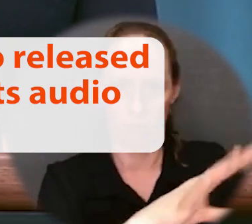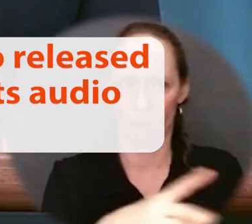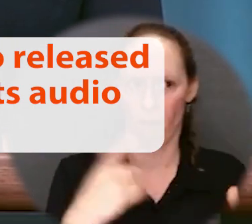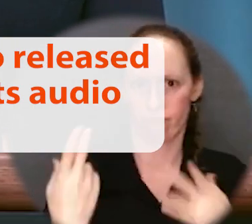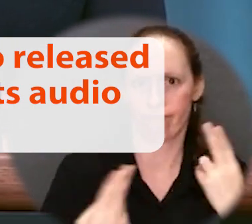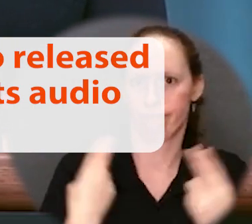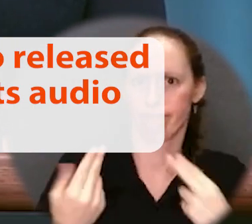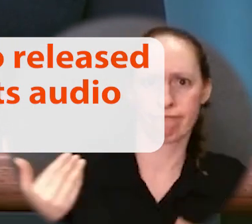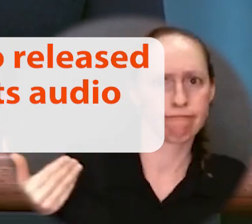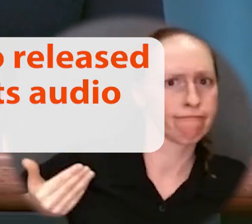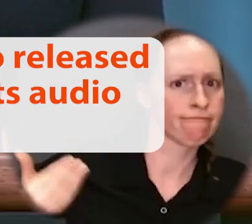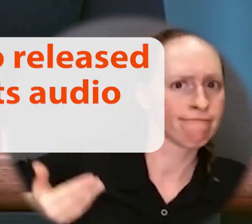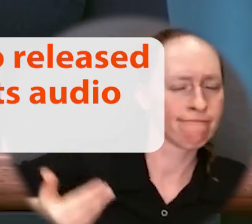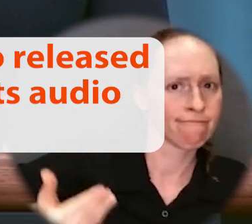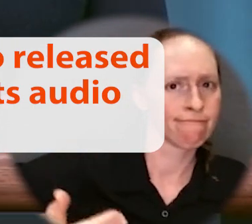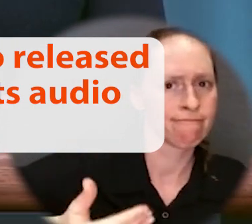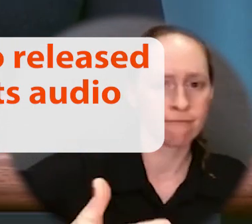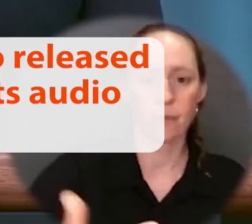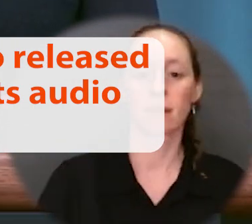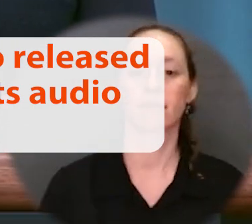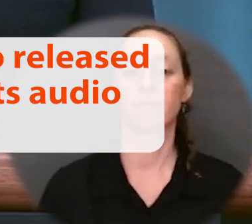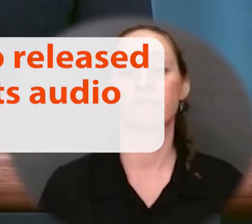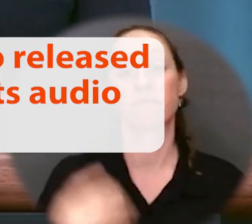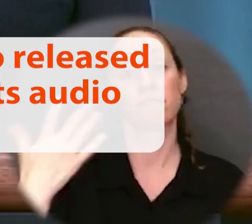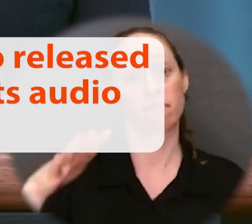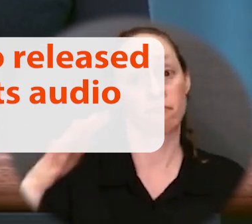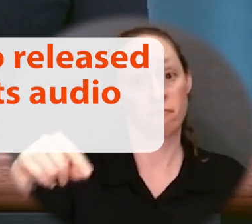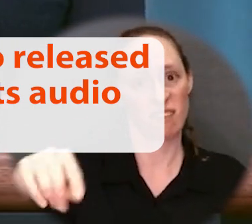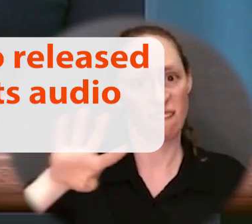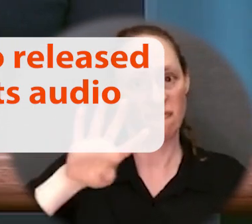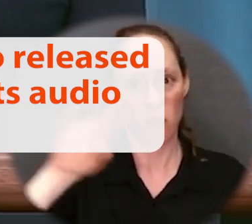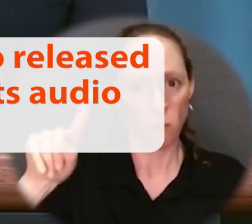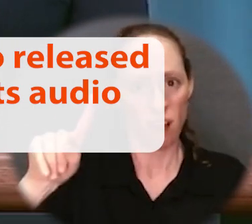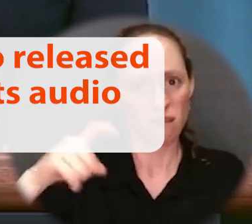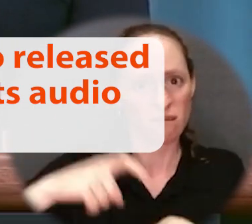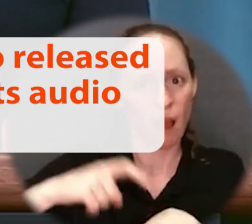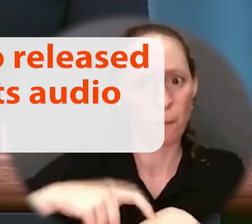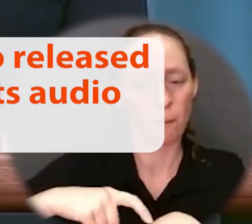41st drawdown of equipment from the DoD inventories using presidential drawdown authorities for Ukraine that